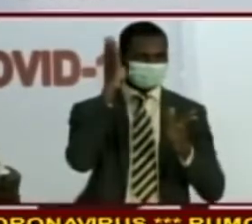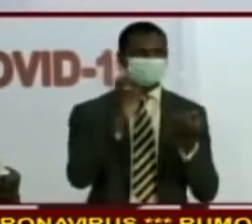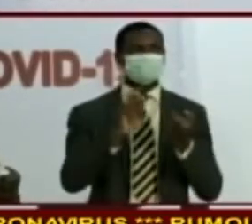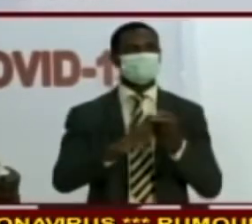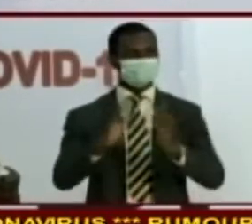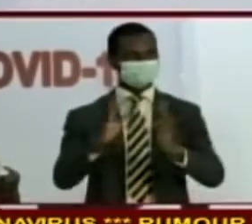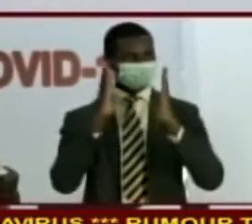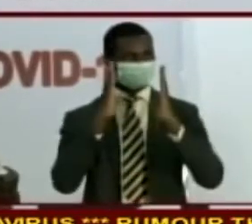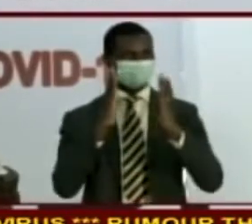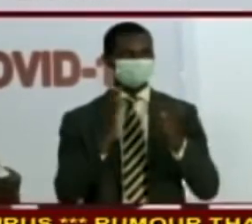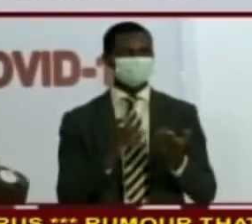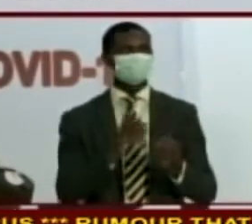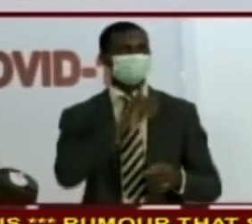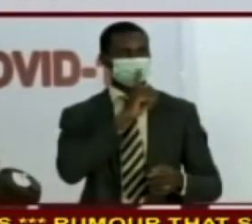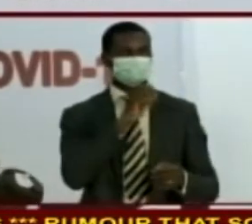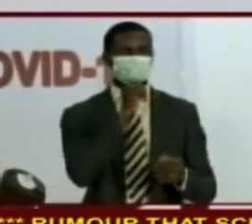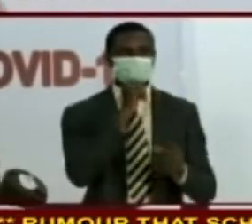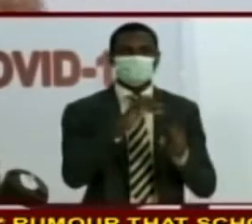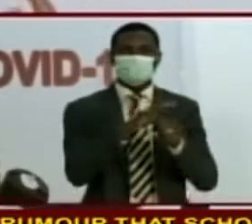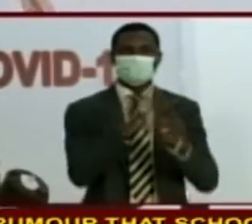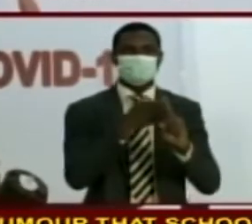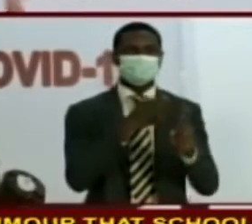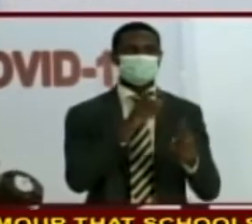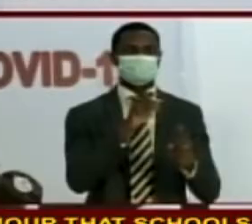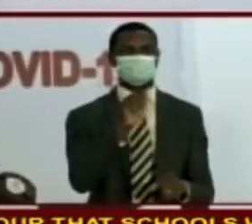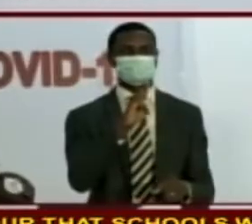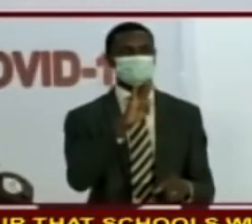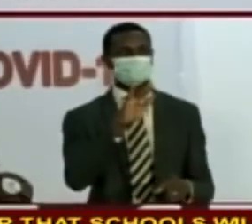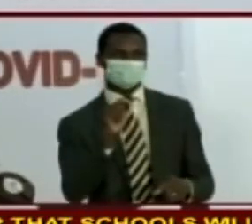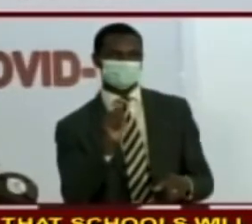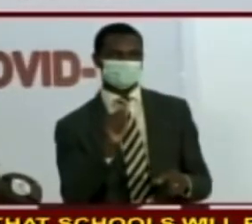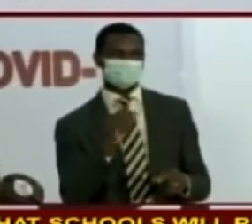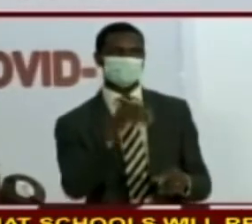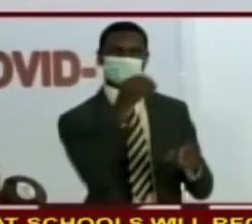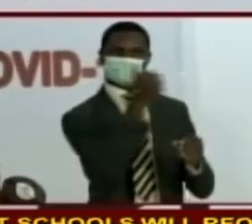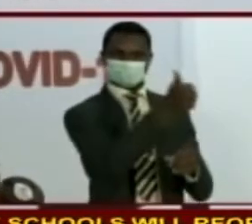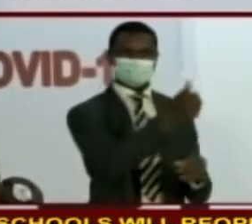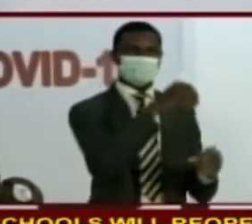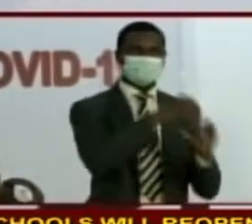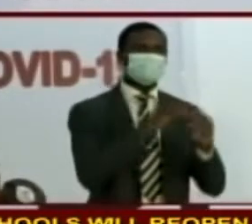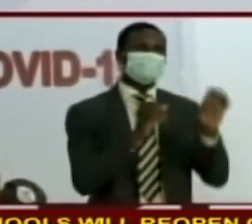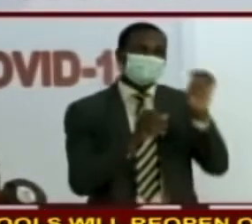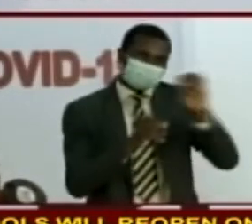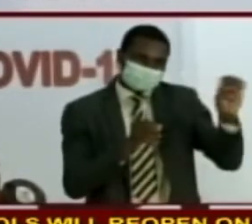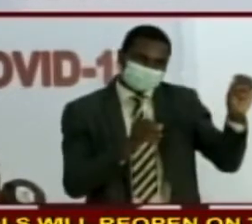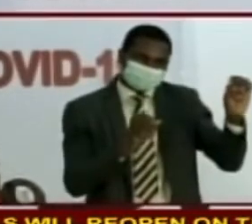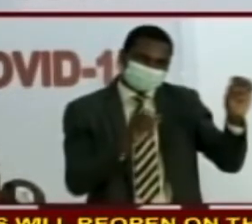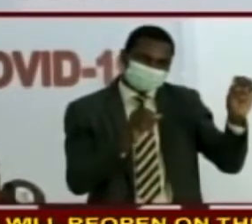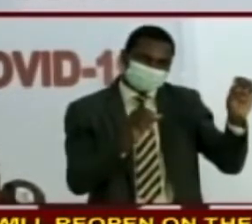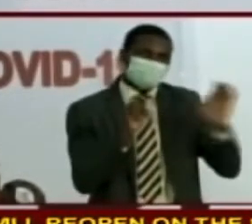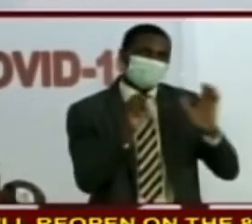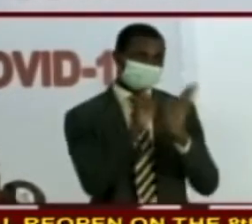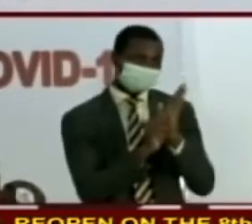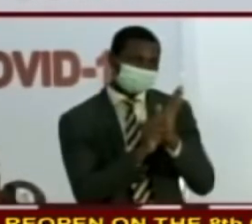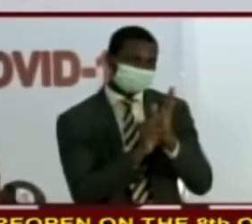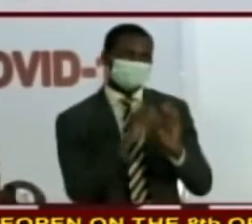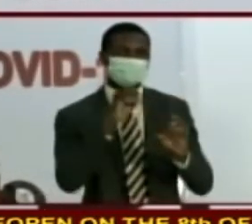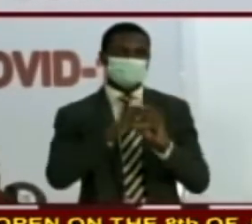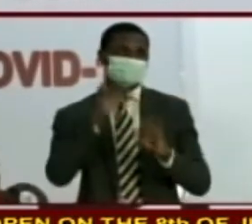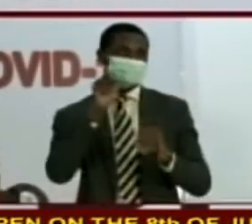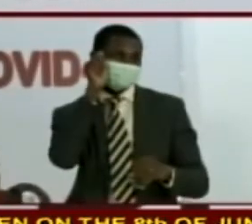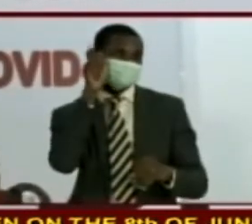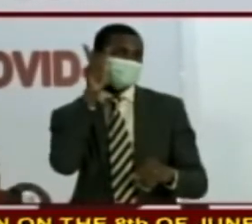from way out in Enugu State, where people were listening to that program. In Akwa Ibom State, they